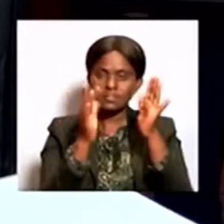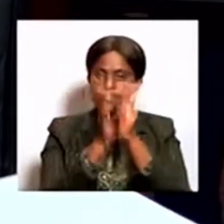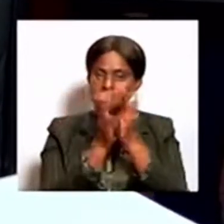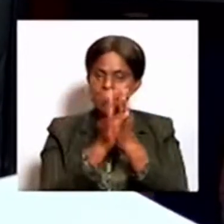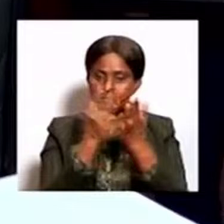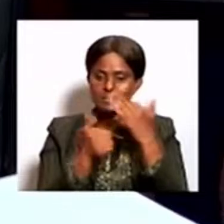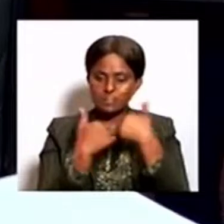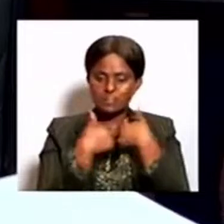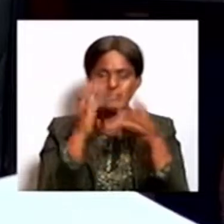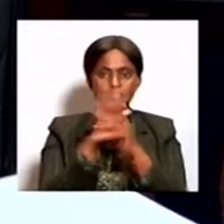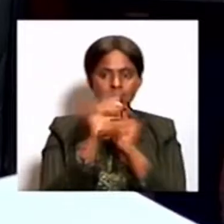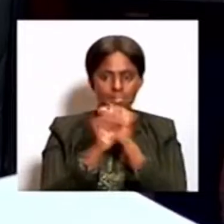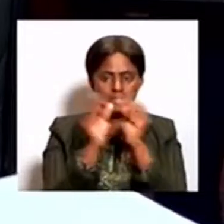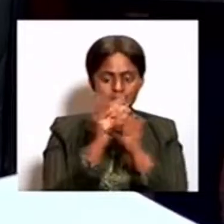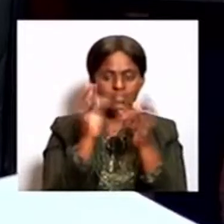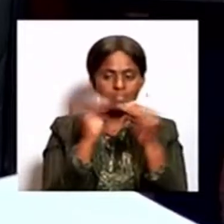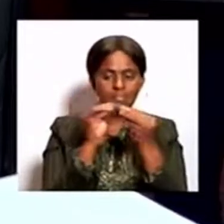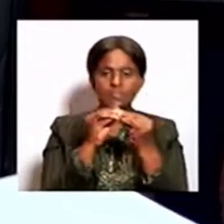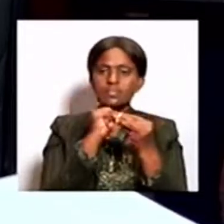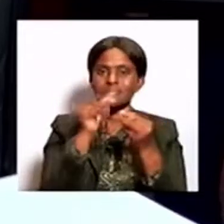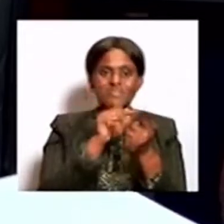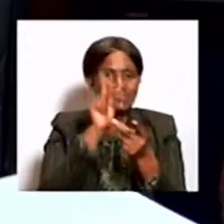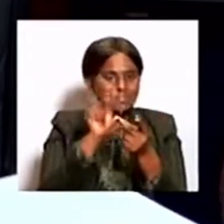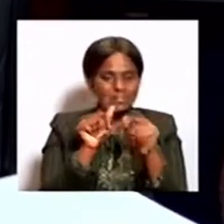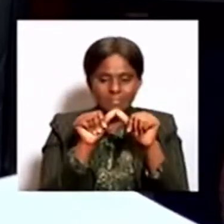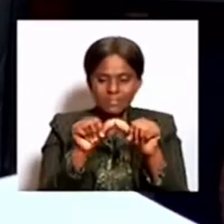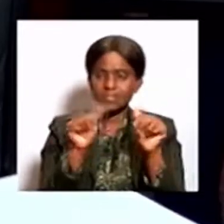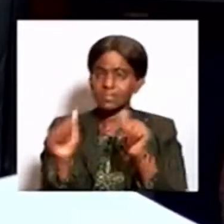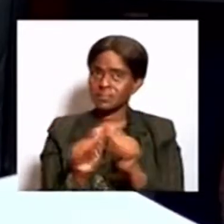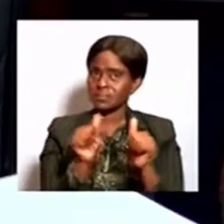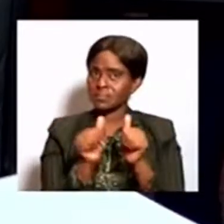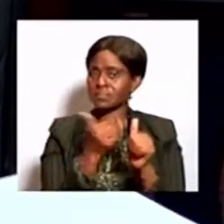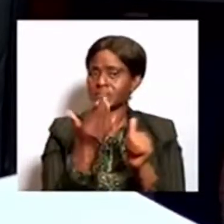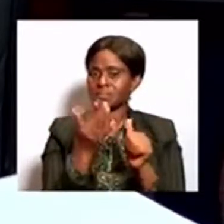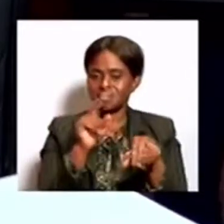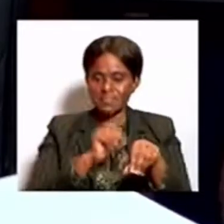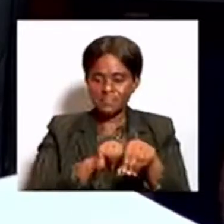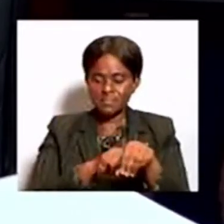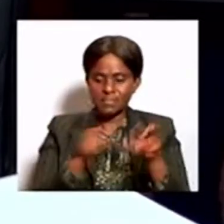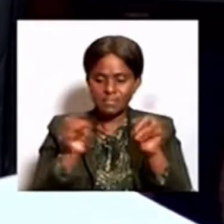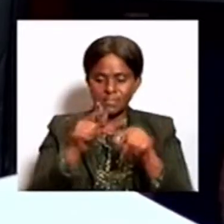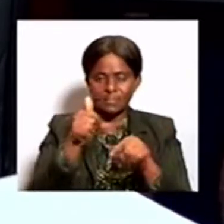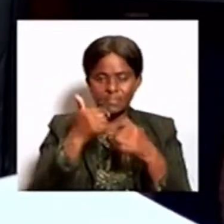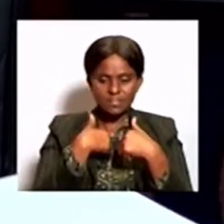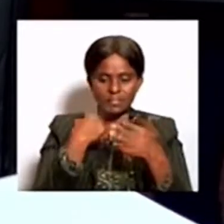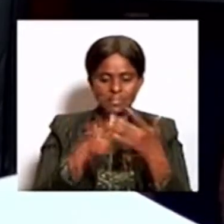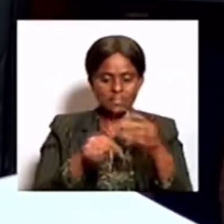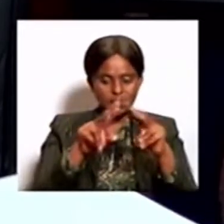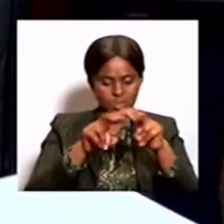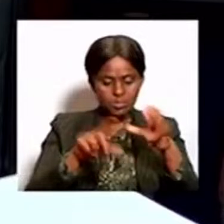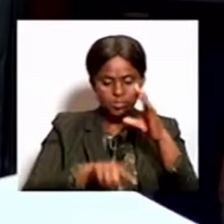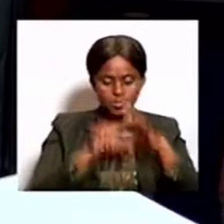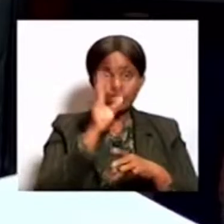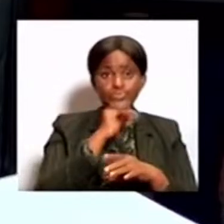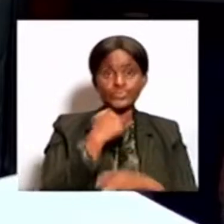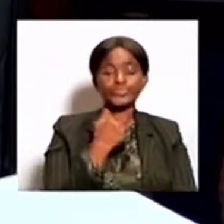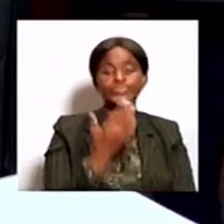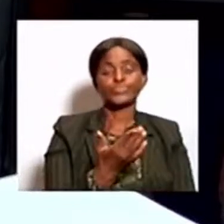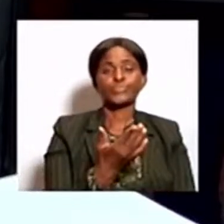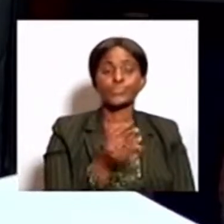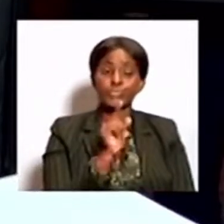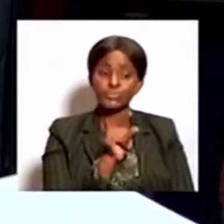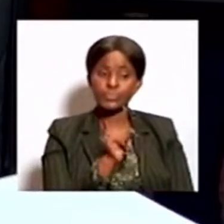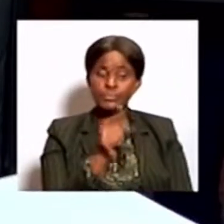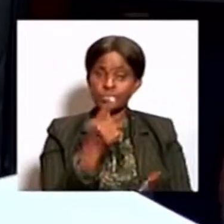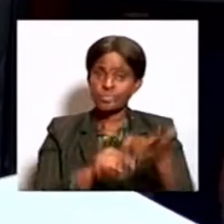gone missing, it's not like they were still active. At the point when these discoveries were made, this is